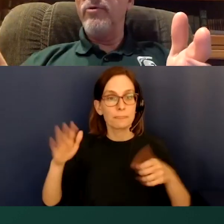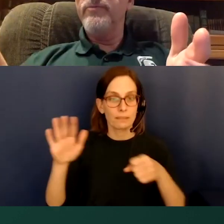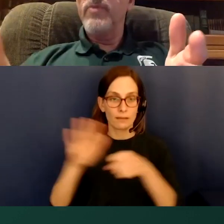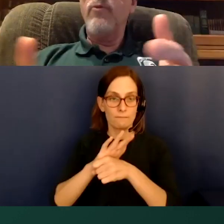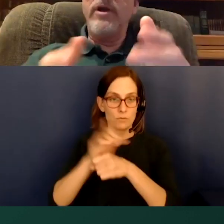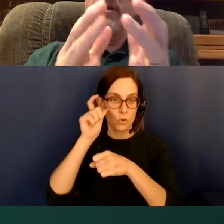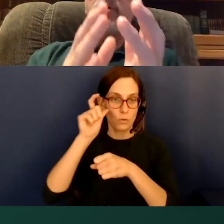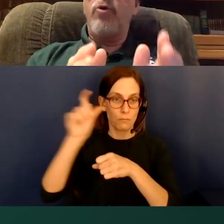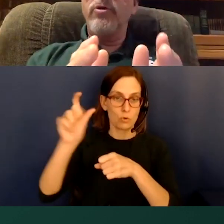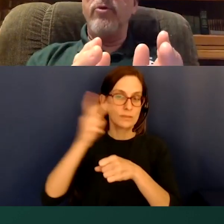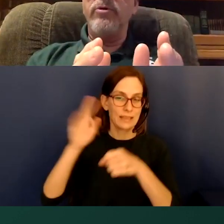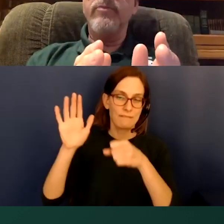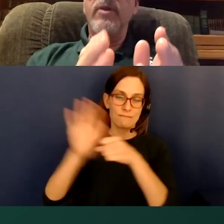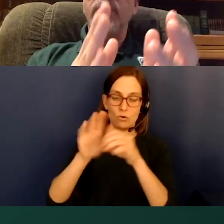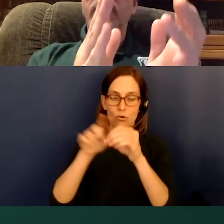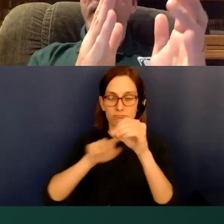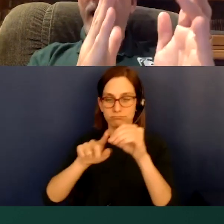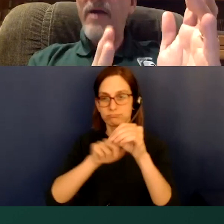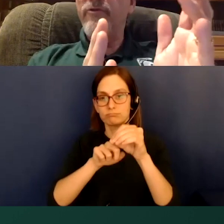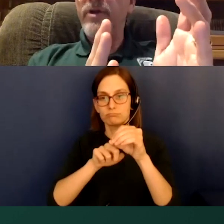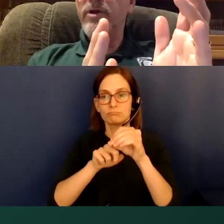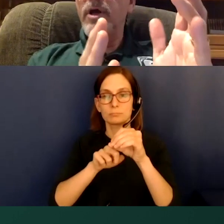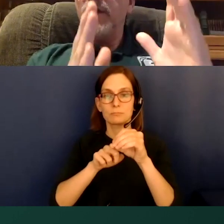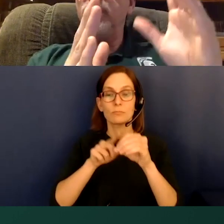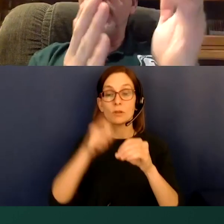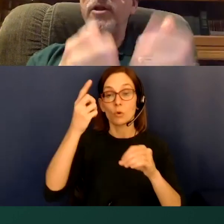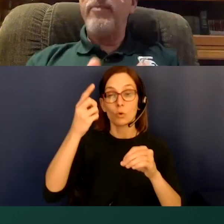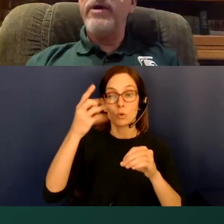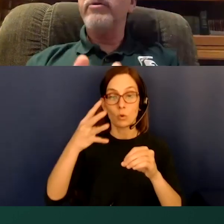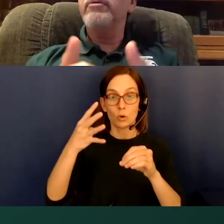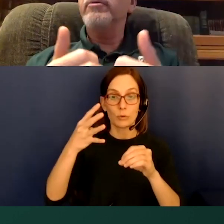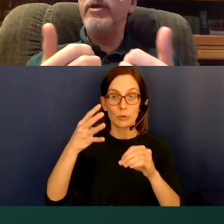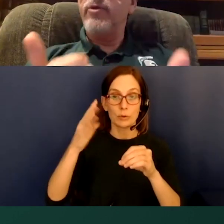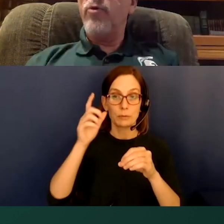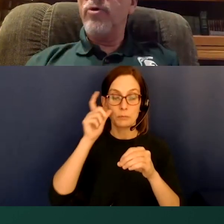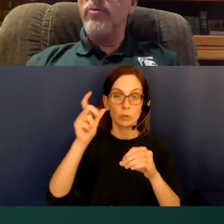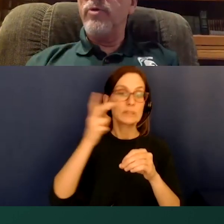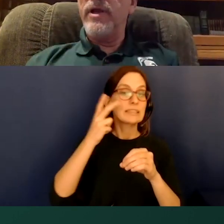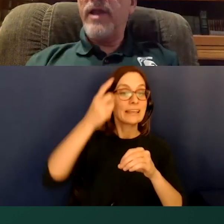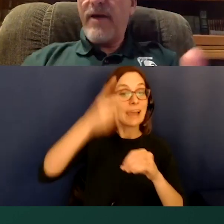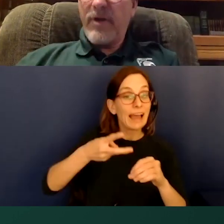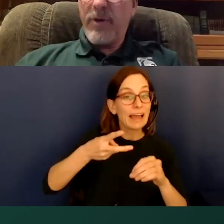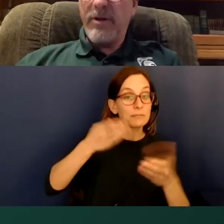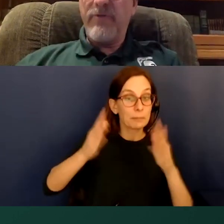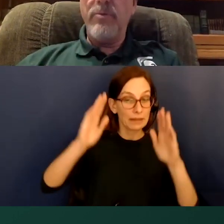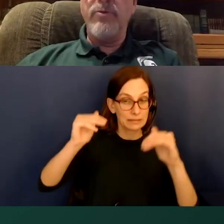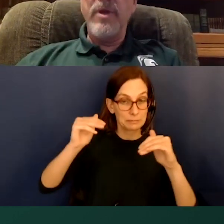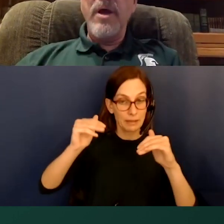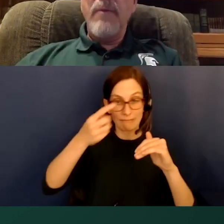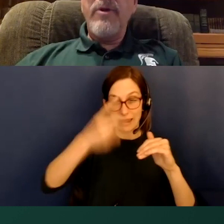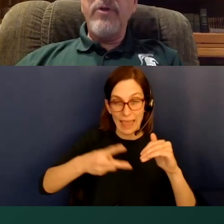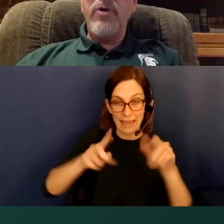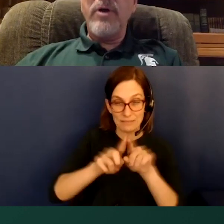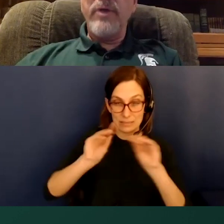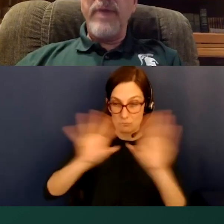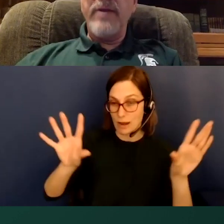of the moon. When it's a quarter moon, we see half of it. You might expect that the quarter moon is half as bright as the full moon.